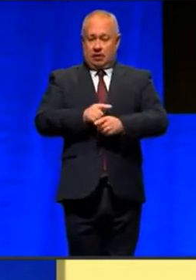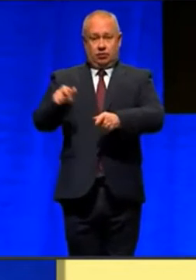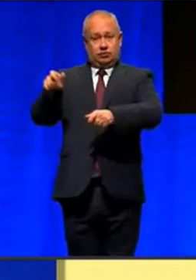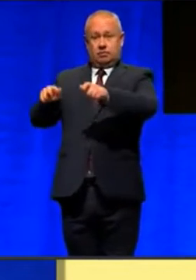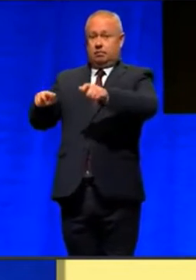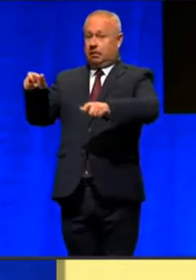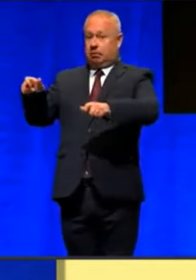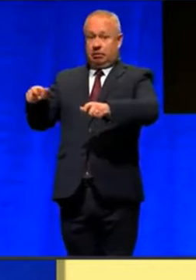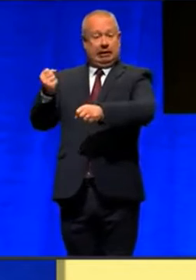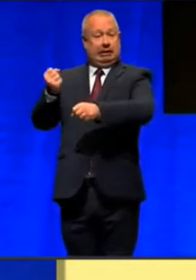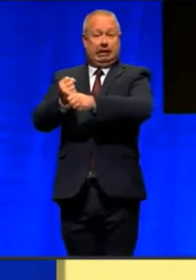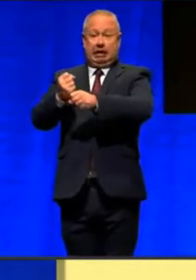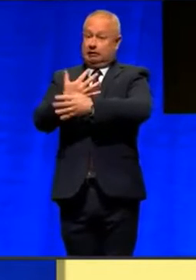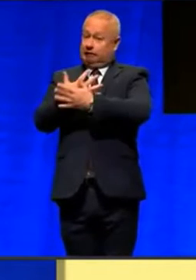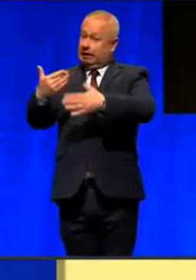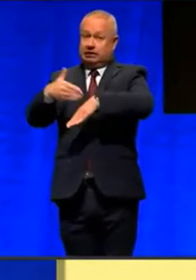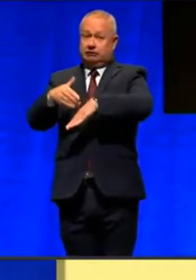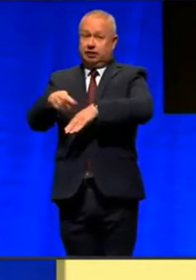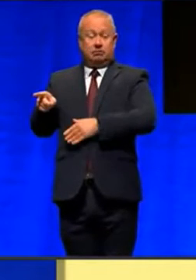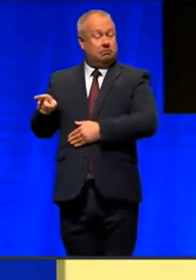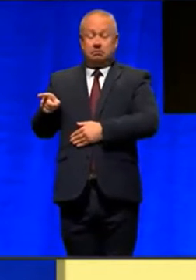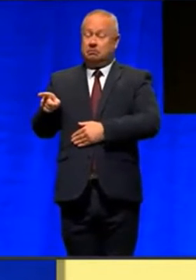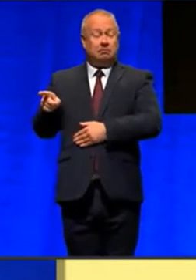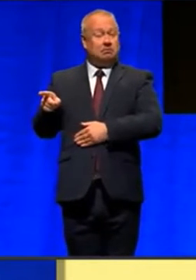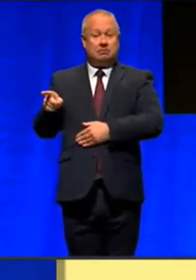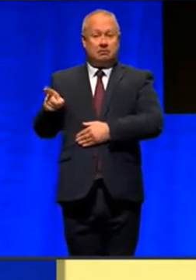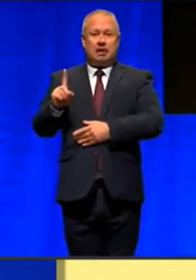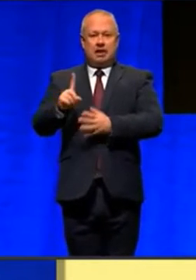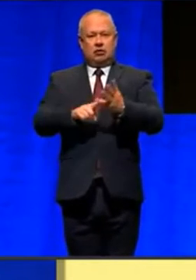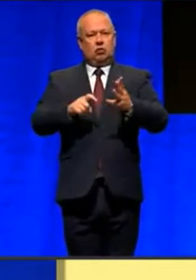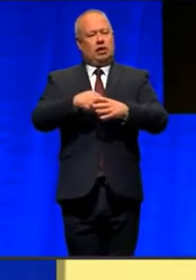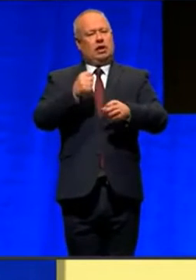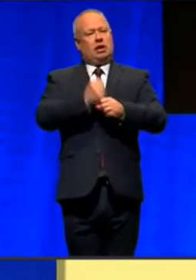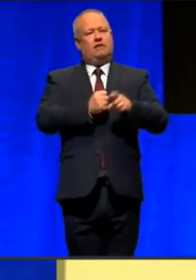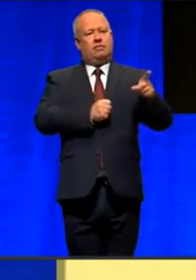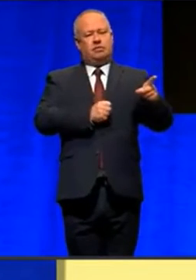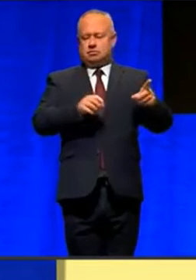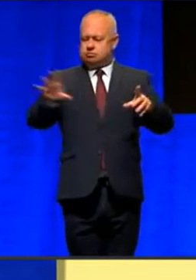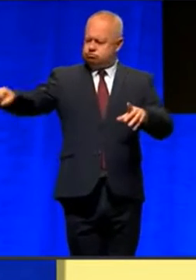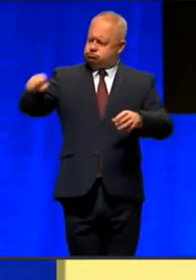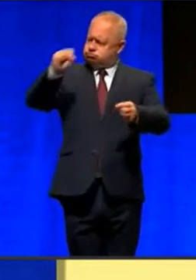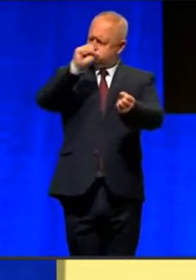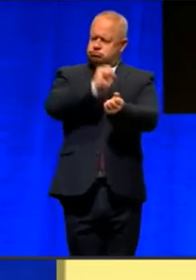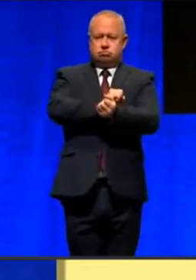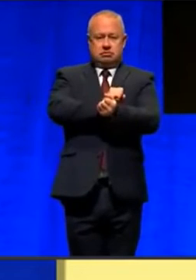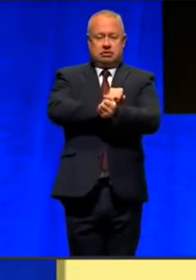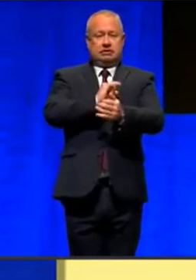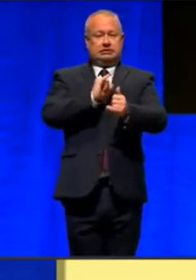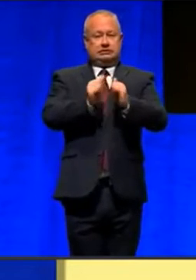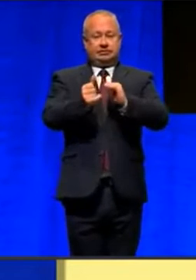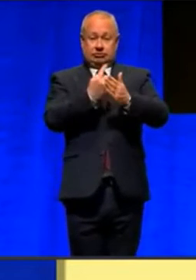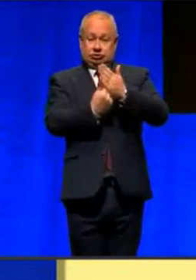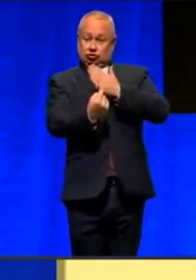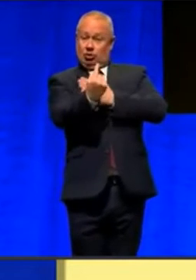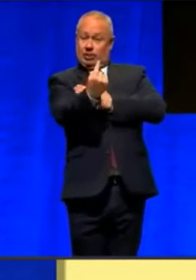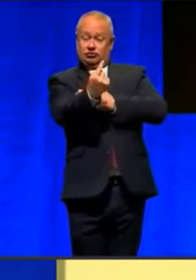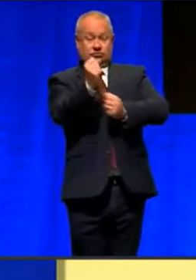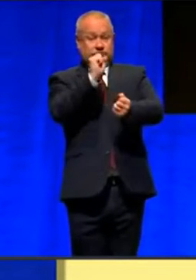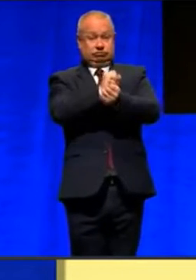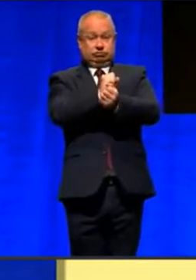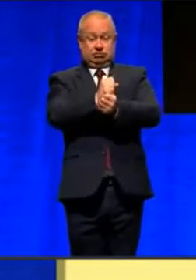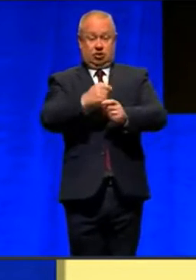have not been found guilty of any crime. But the UK government keeps them in prison, sometimes in solitary confinement, for